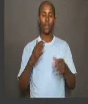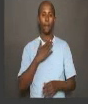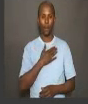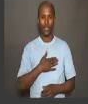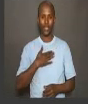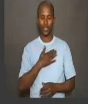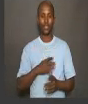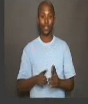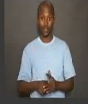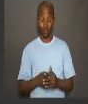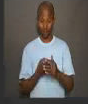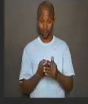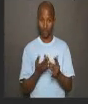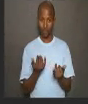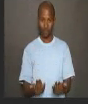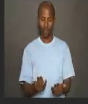get started right away.